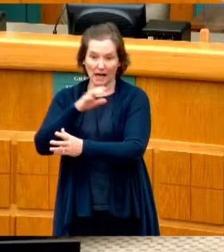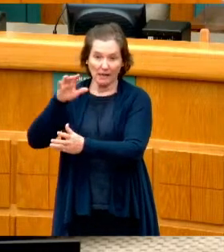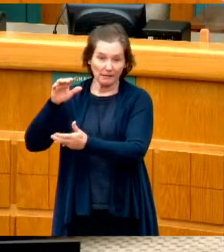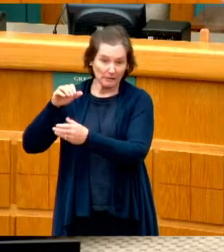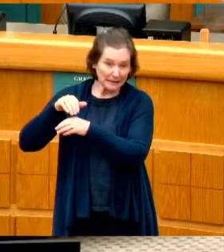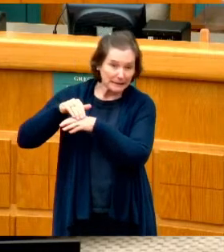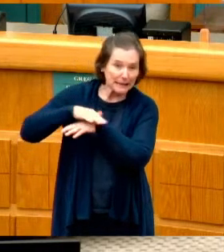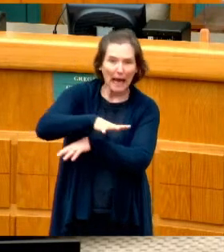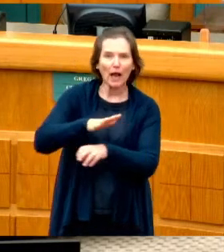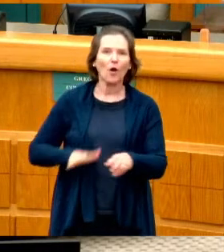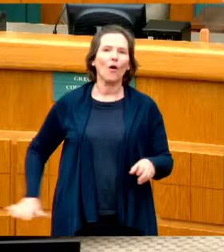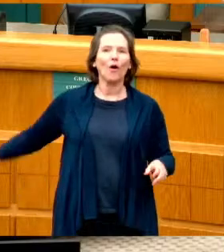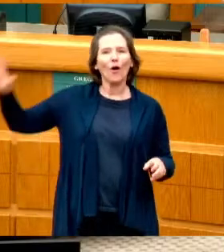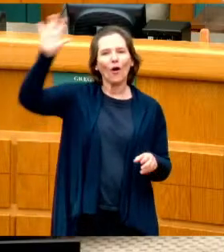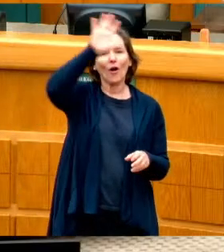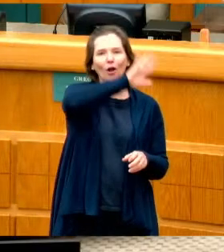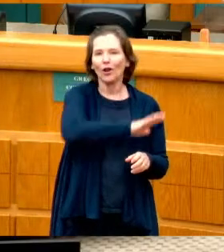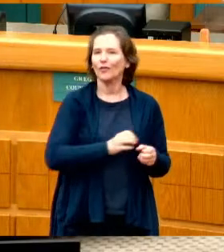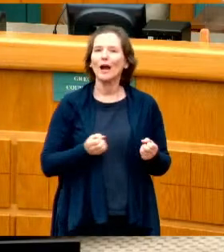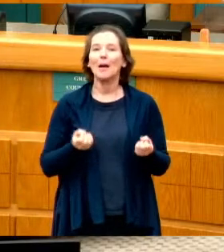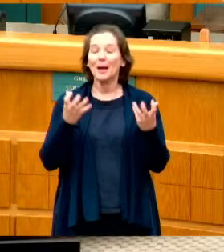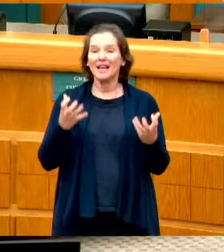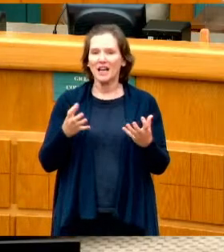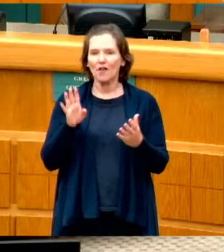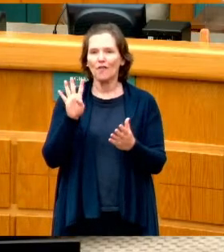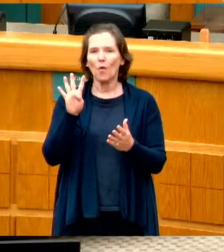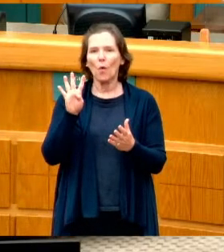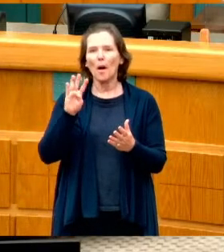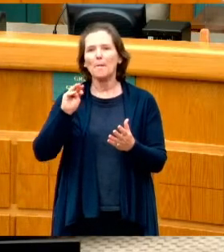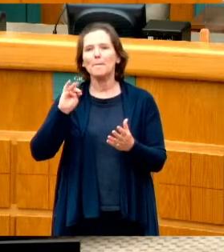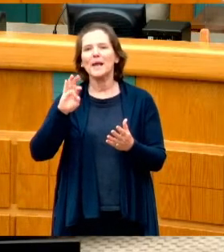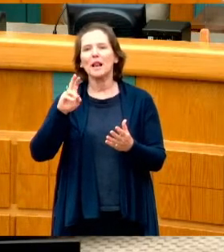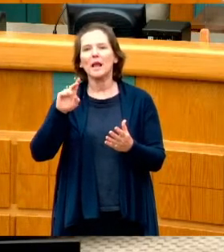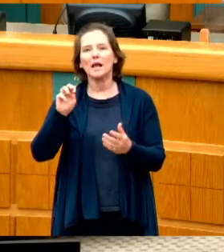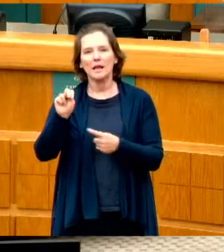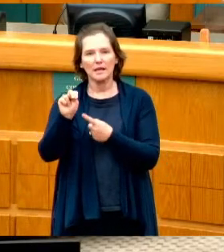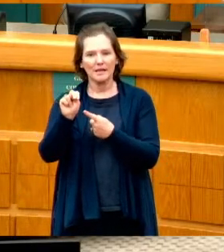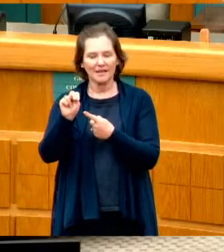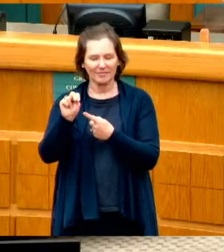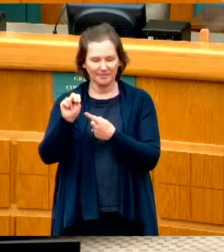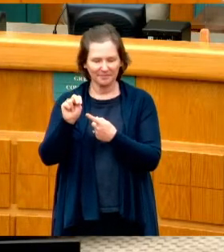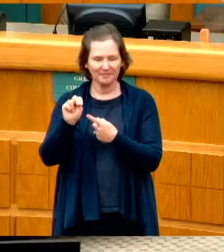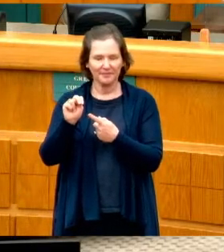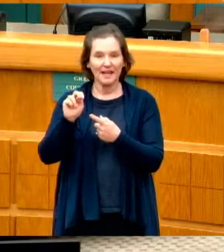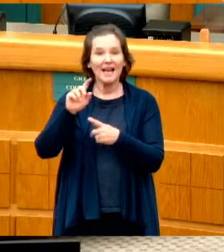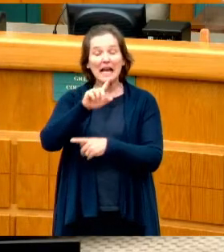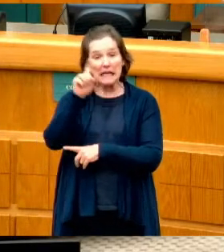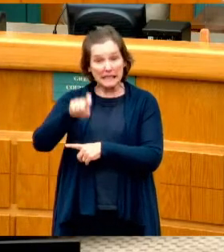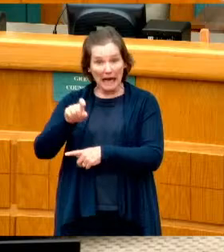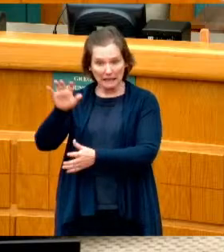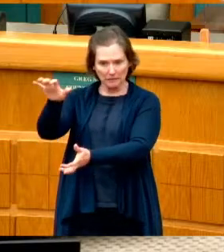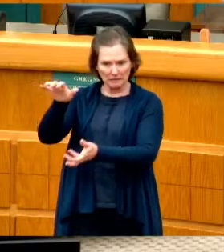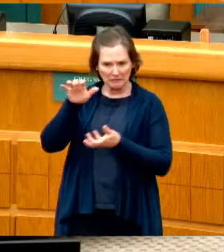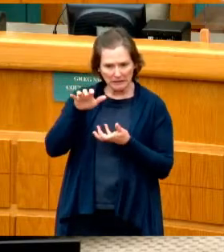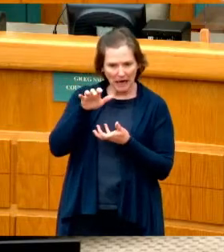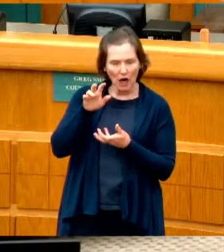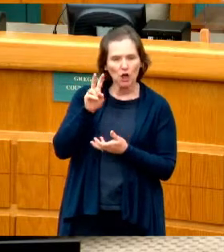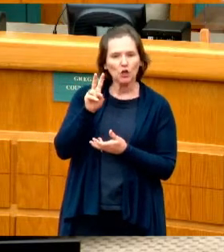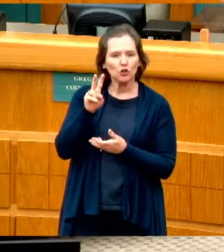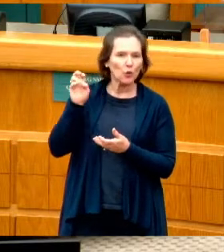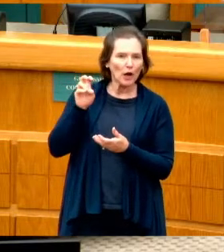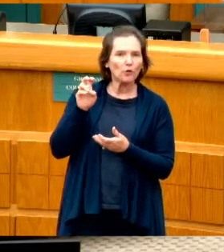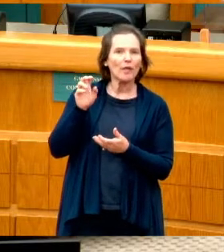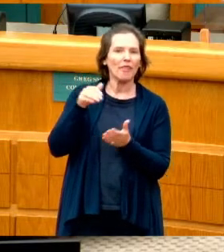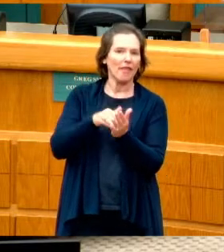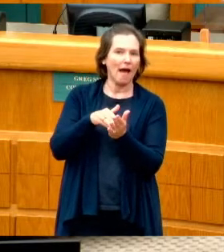has reported that Texas should receive more than 200,000 initial doses of the newly approved